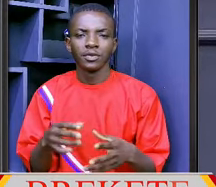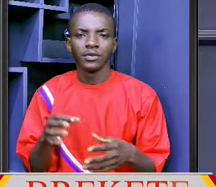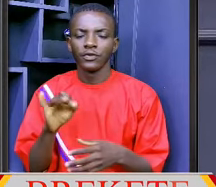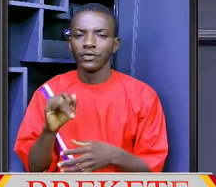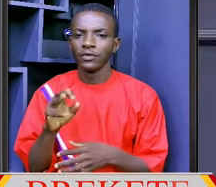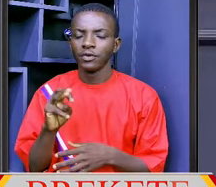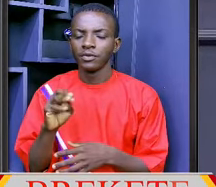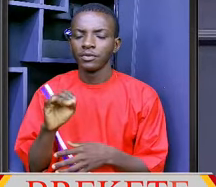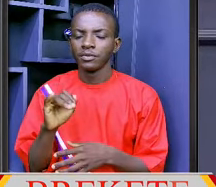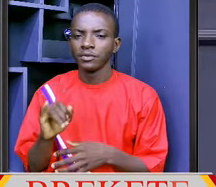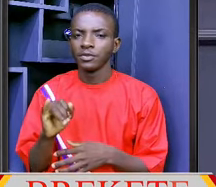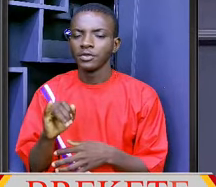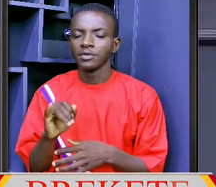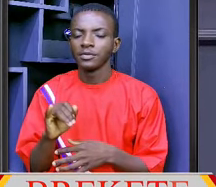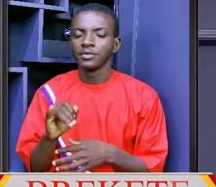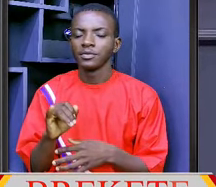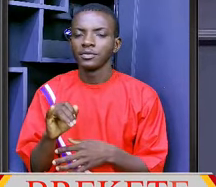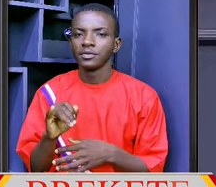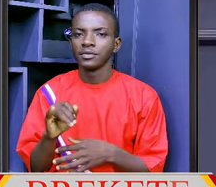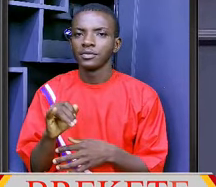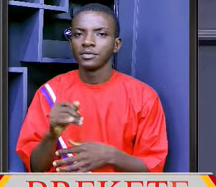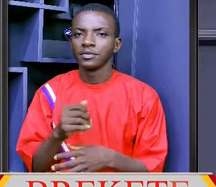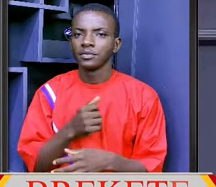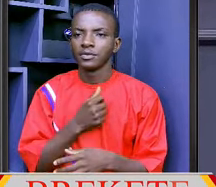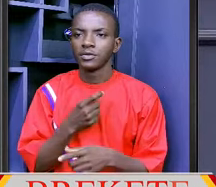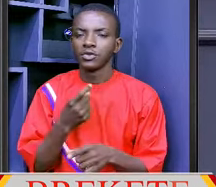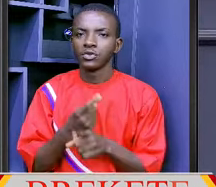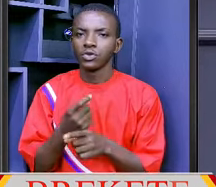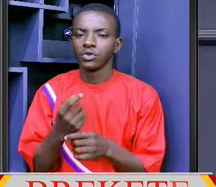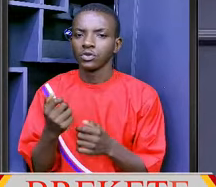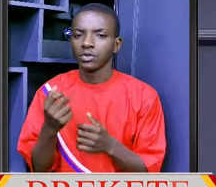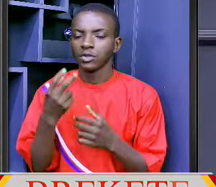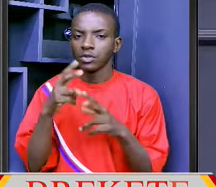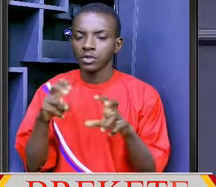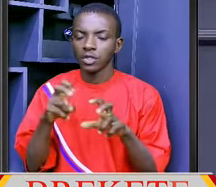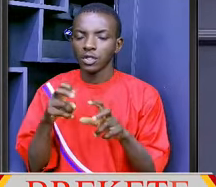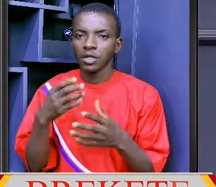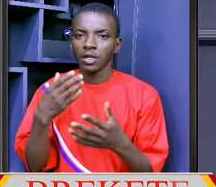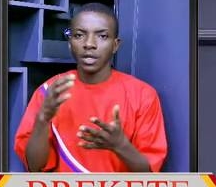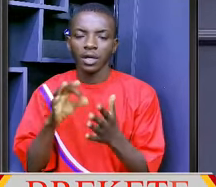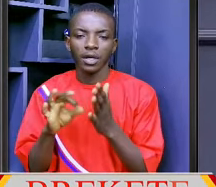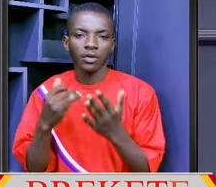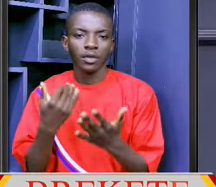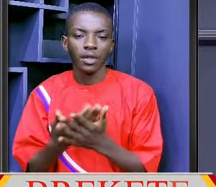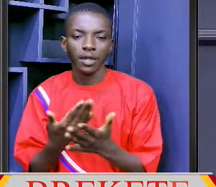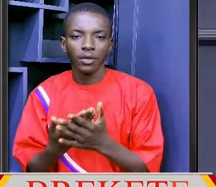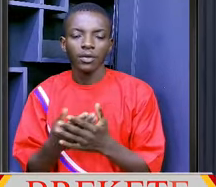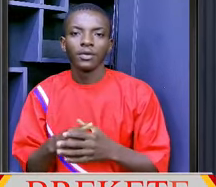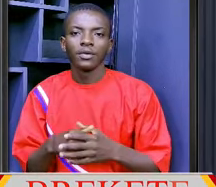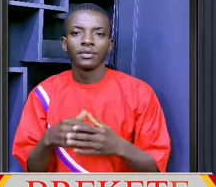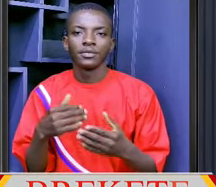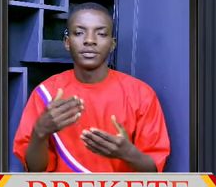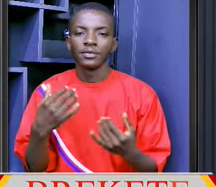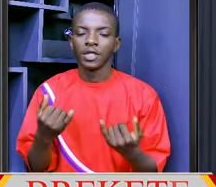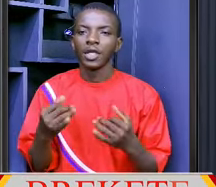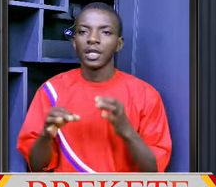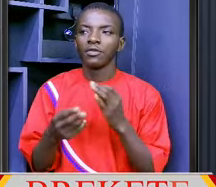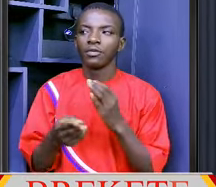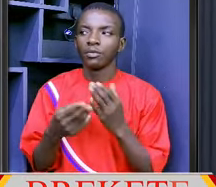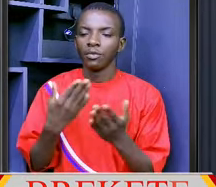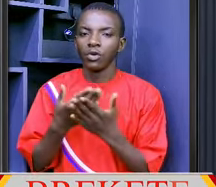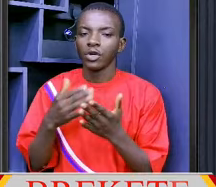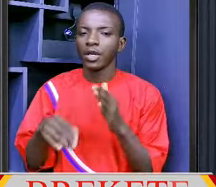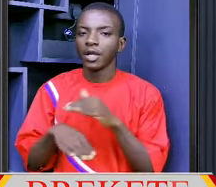Femi. Yeah. Monitor. I beg, just quickly check the account now. Okay, sir. If money